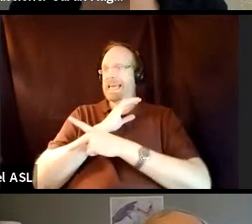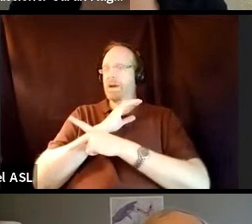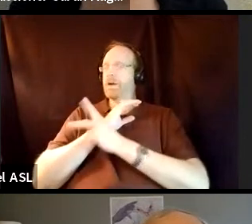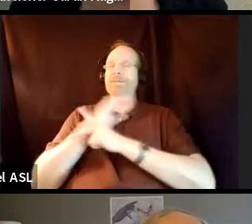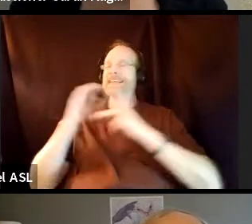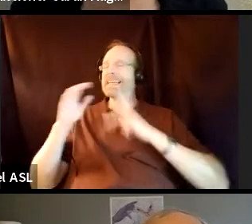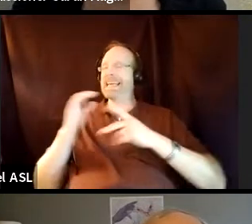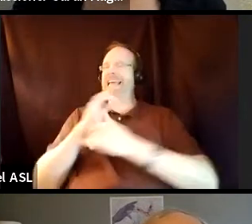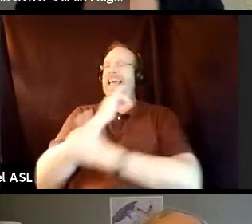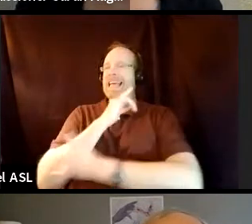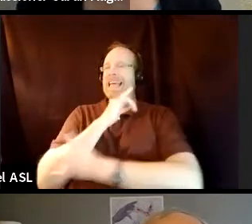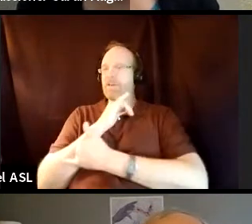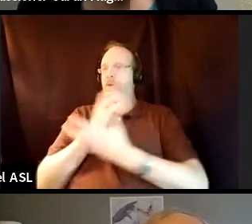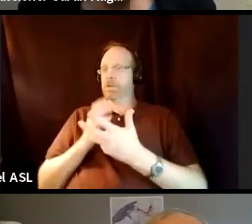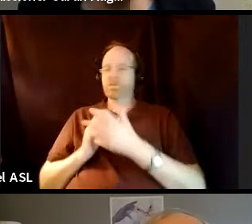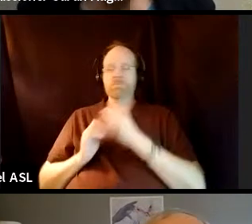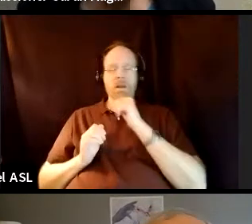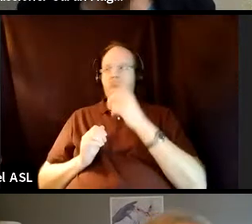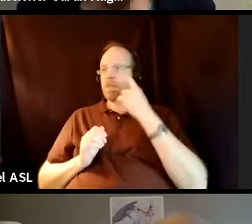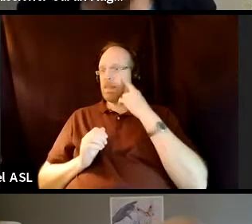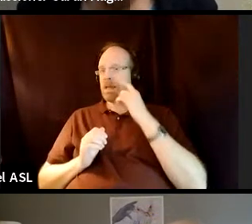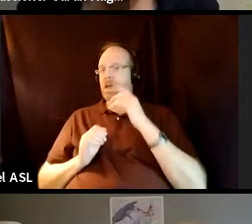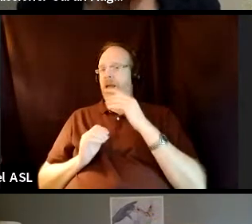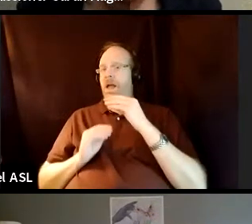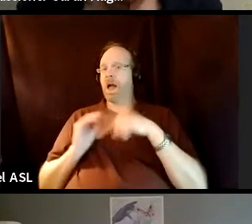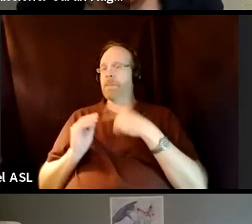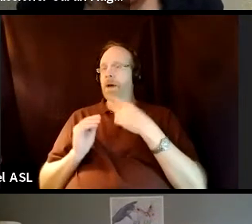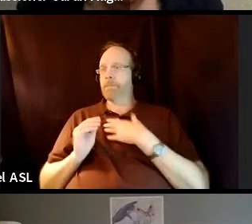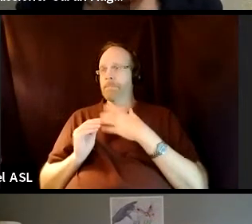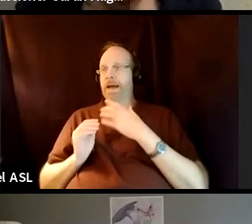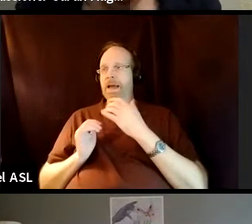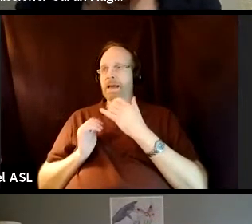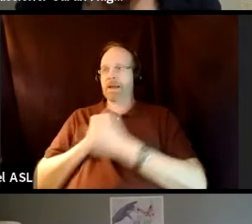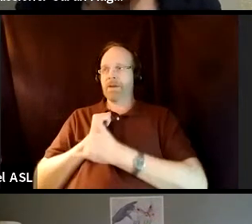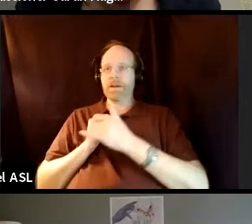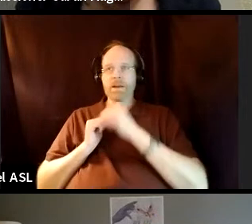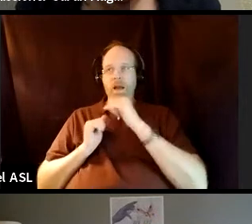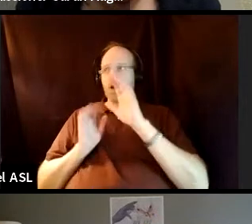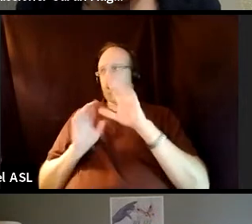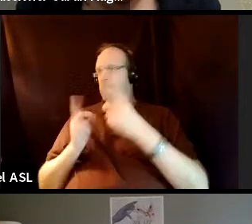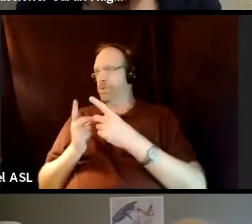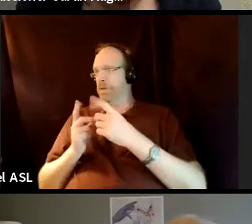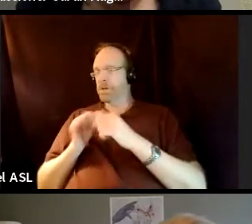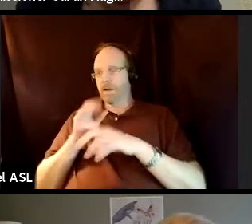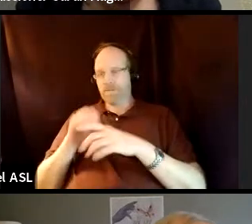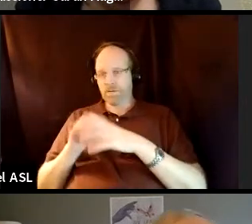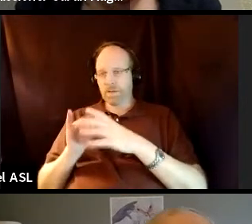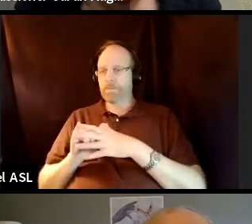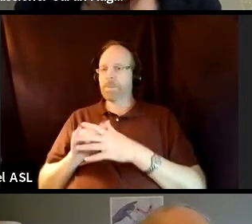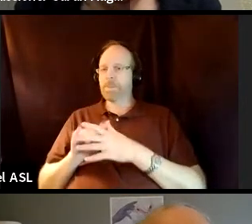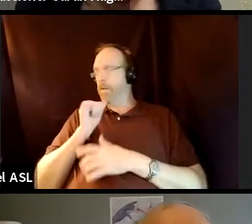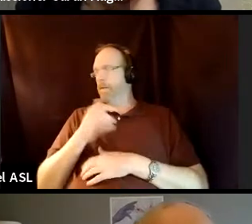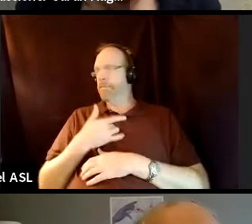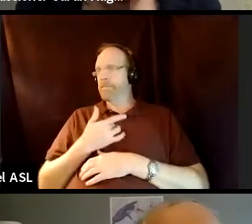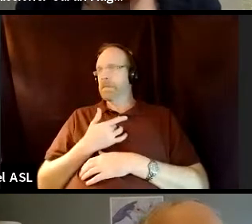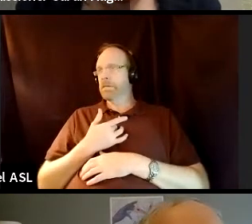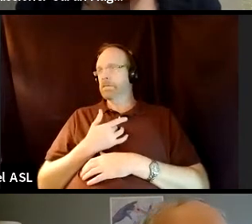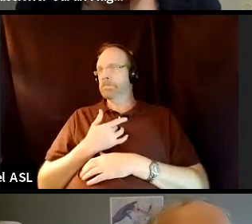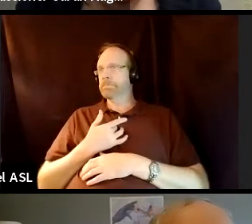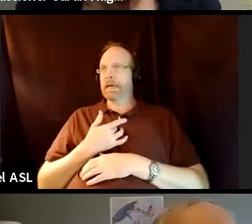not thinking of Chelan County, which I totally understand. It's not her district. She's not part of it. I'm not feeling guilty about, I'm